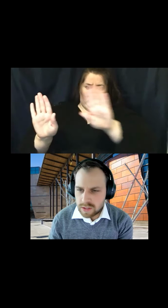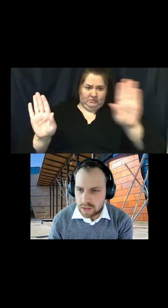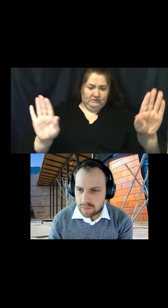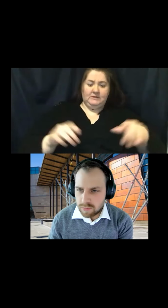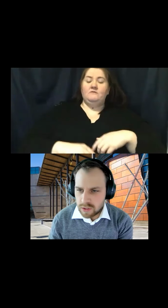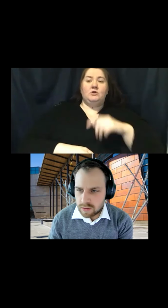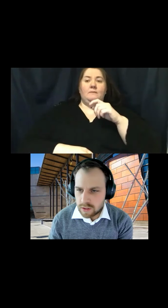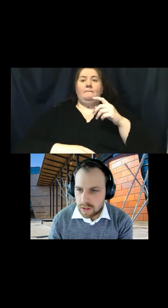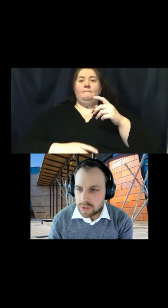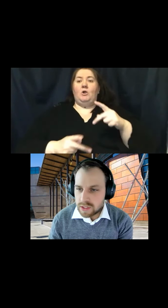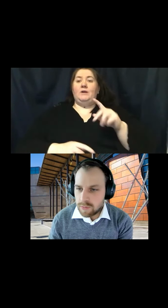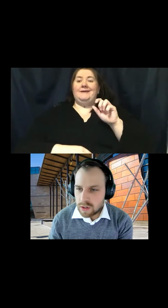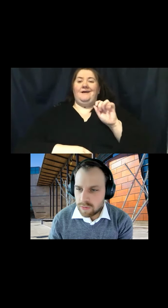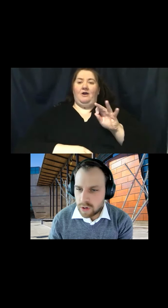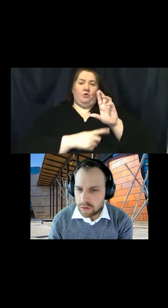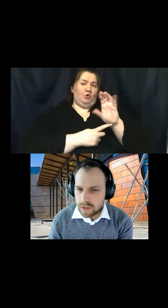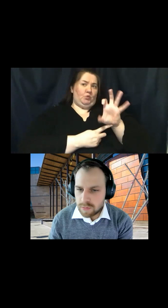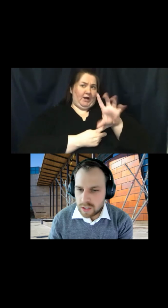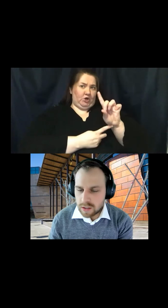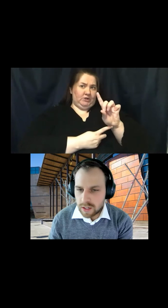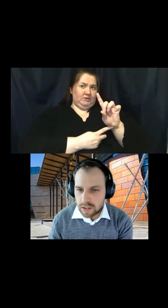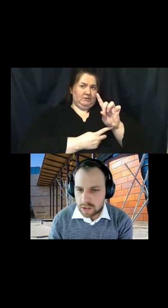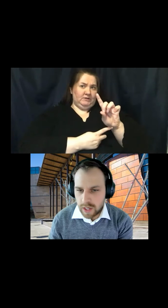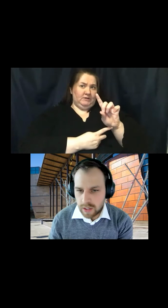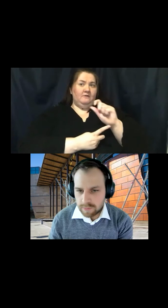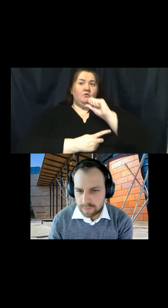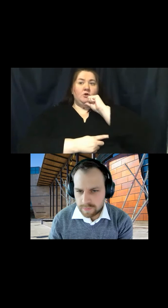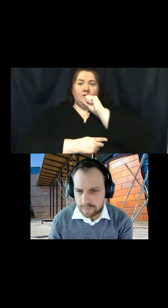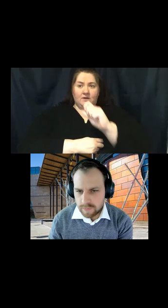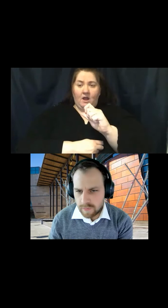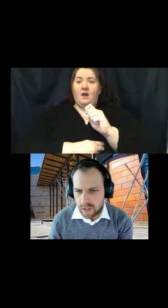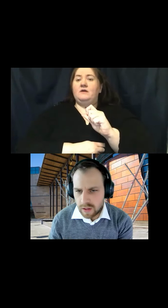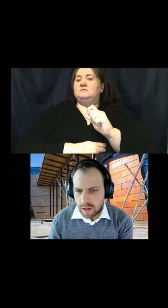record with the City of Redmond, please let me know following the meeting and I can get you added.